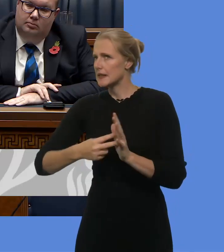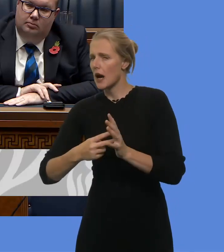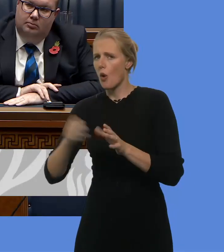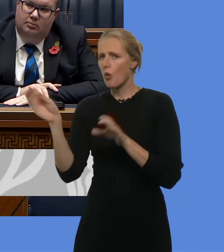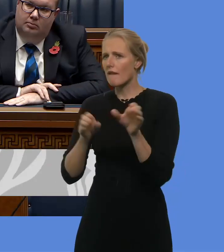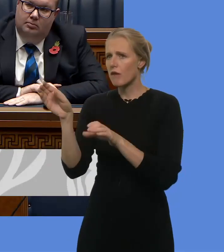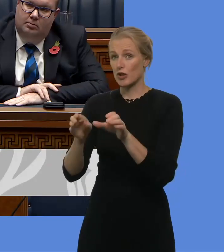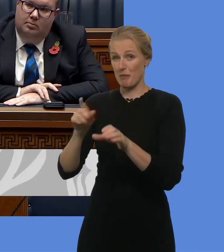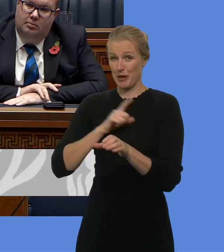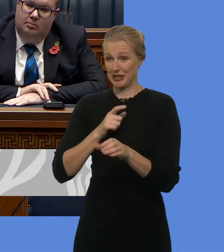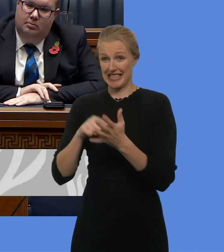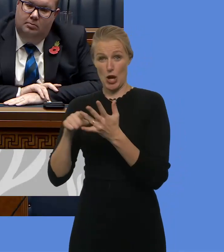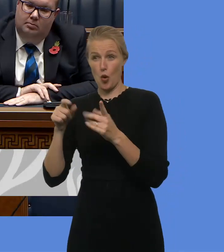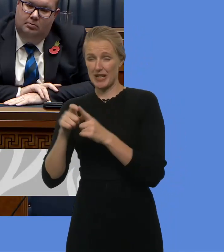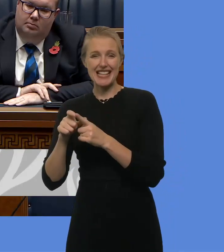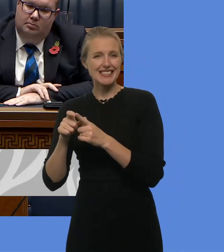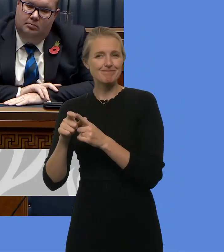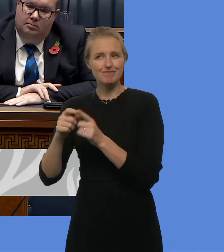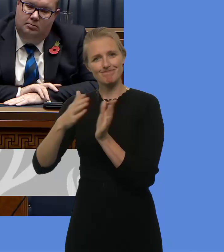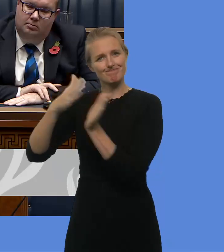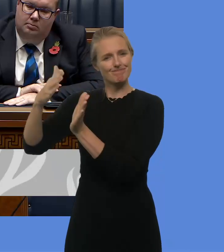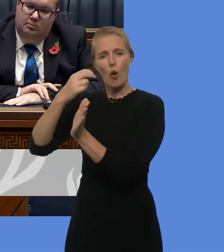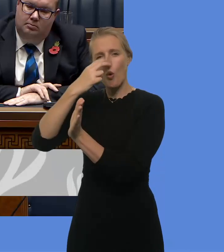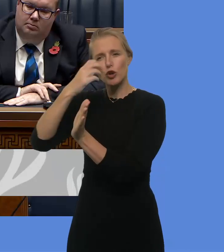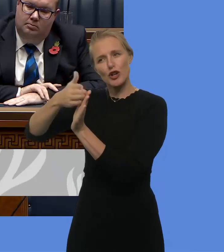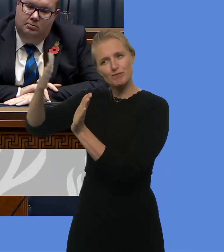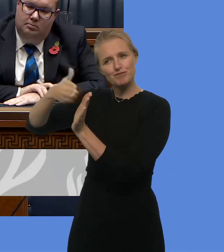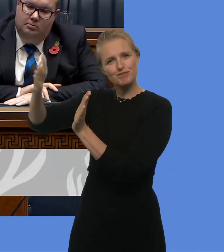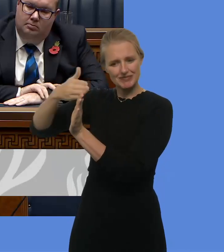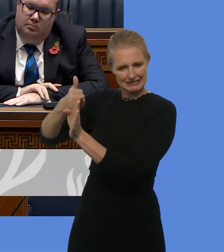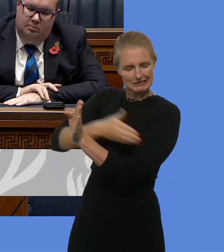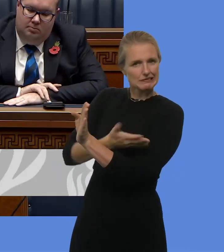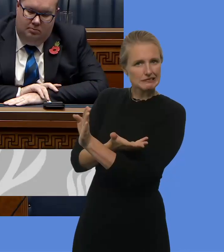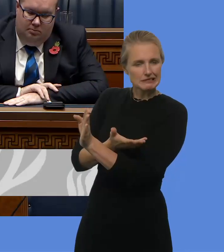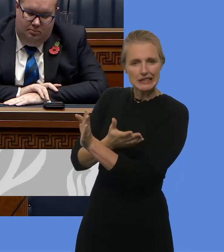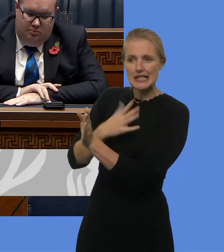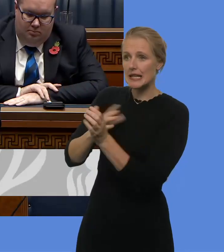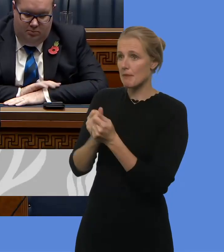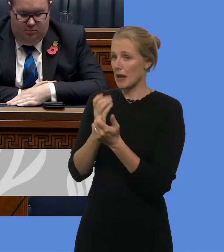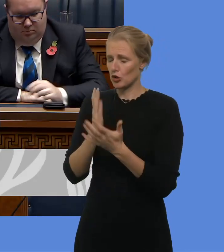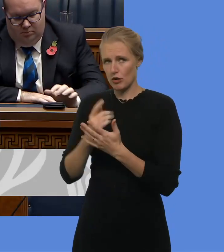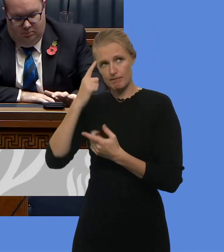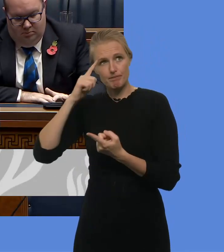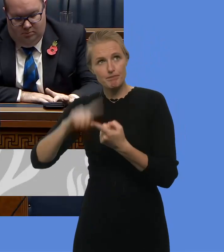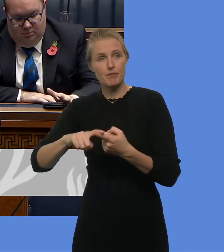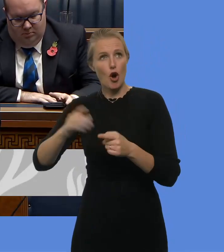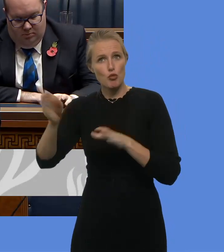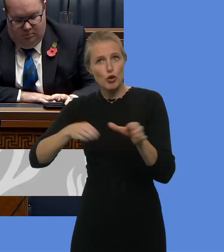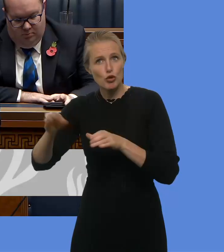the ageing profiles of teachers of deaf children and young people, and consideration of the need for those specialist teaching